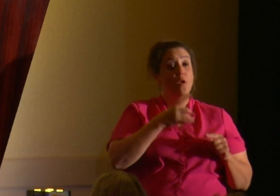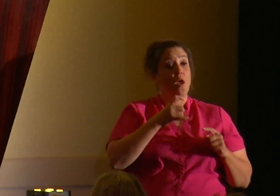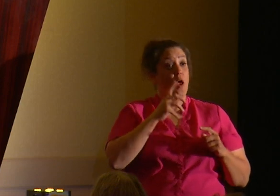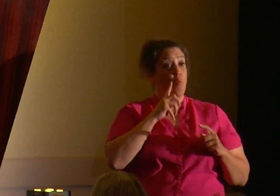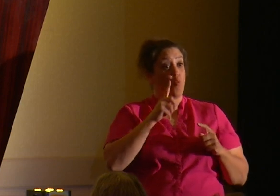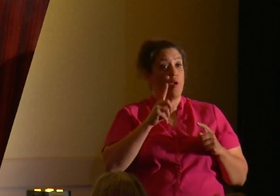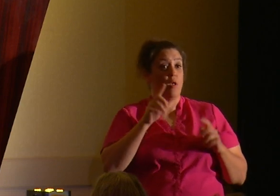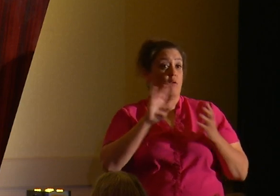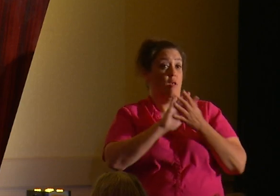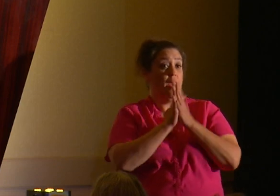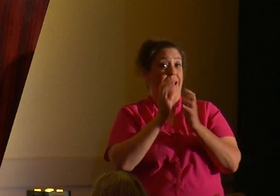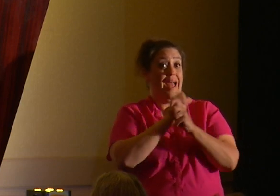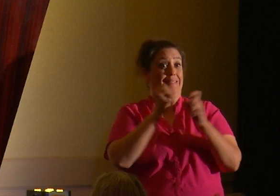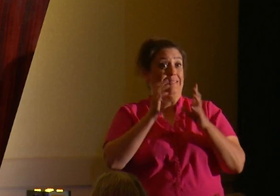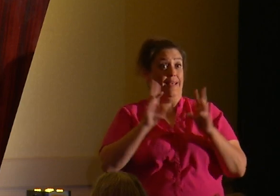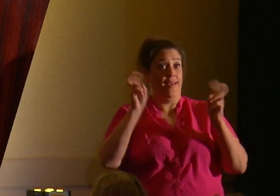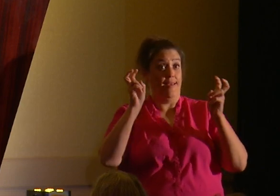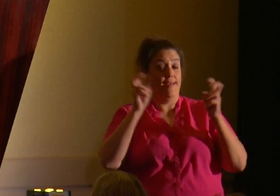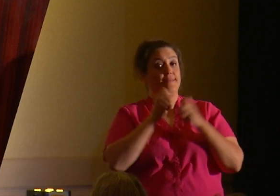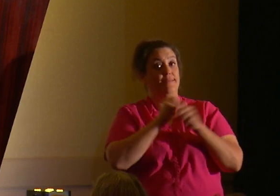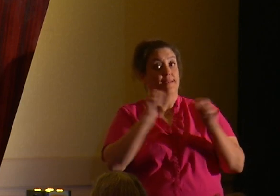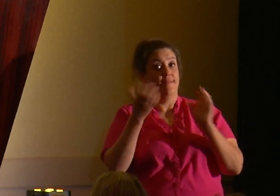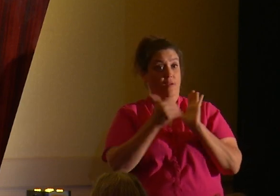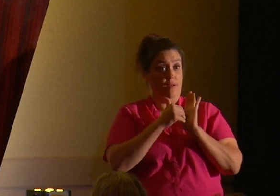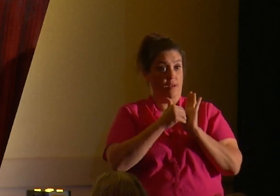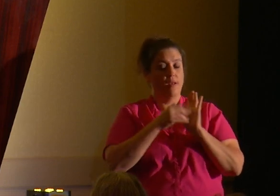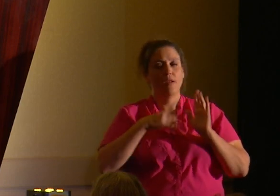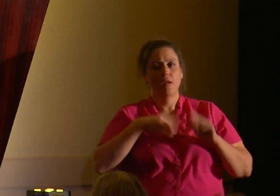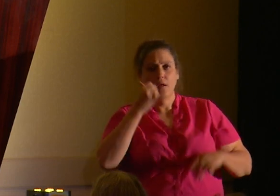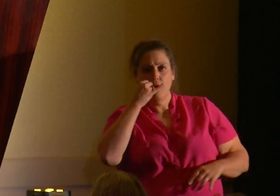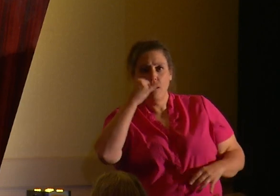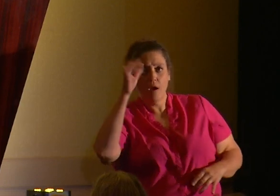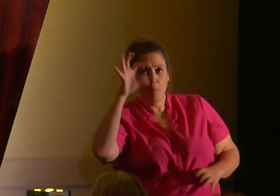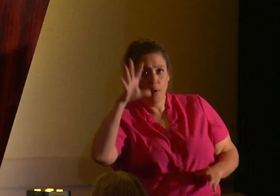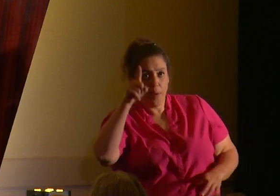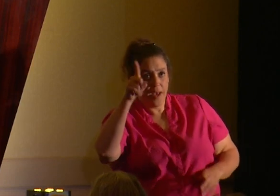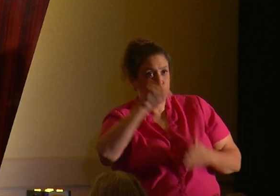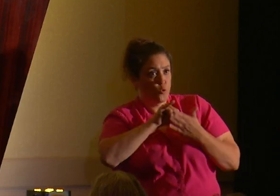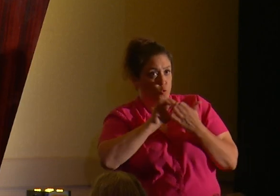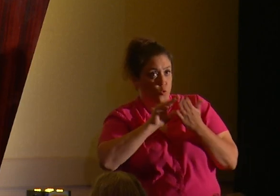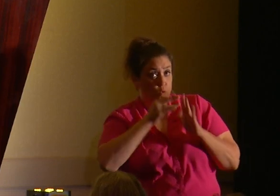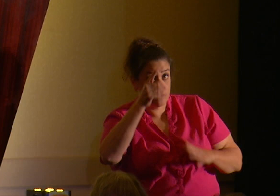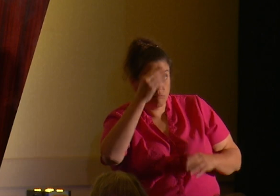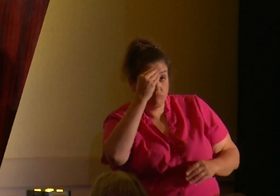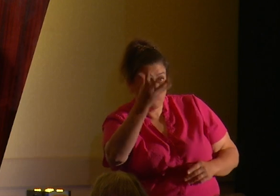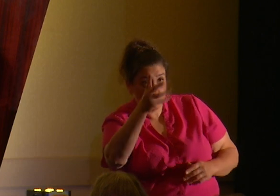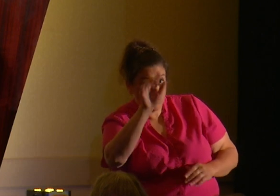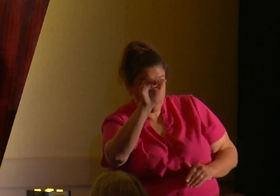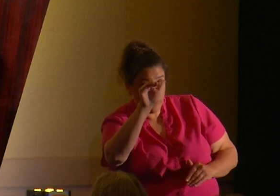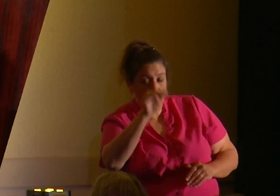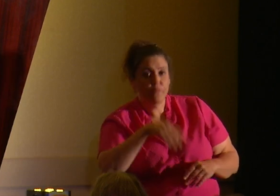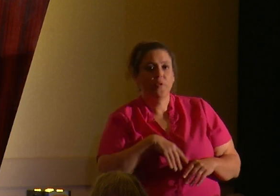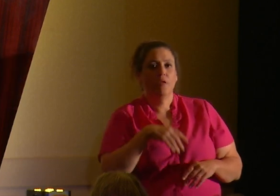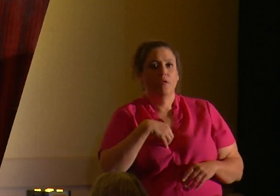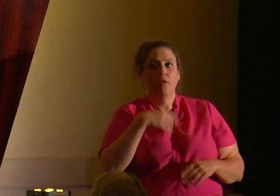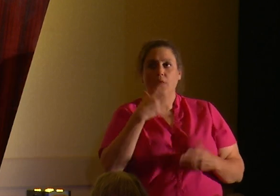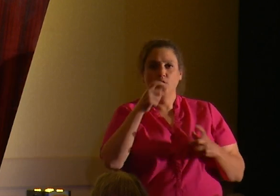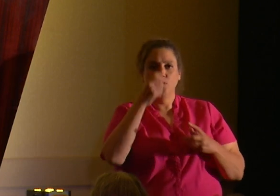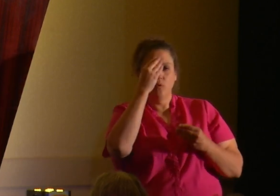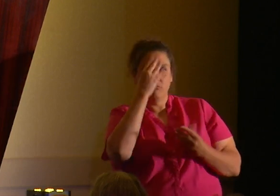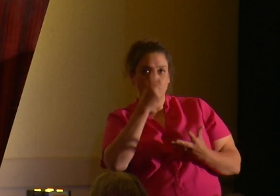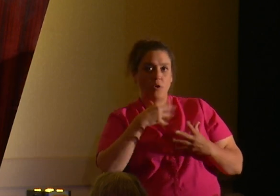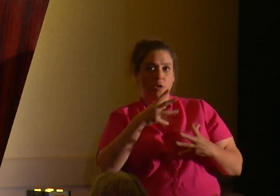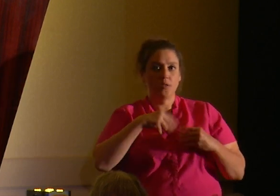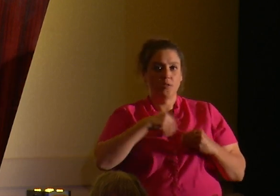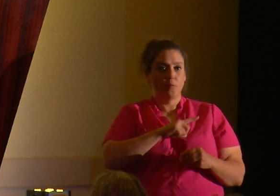again, in Katy, I called my pastor in New York City, and I said, hey, I just accepted the Lord again.